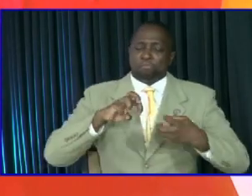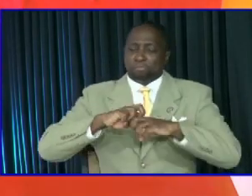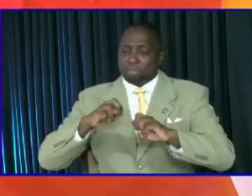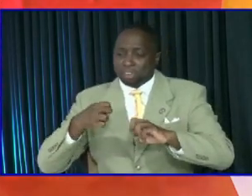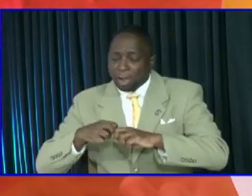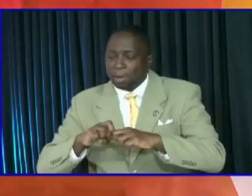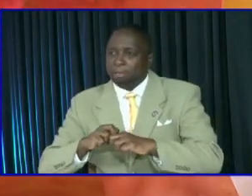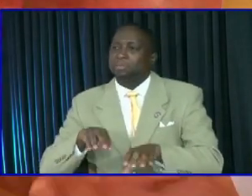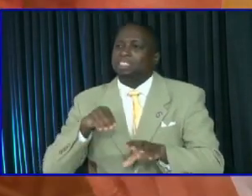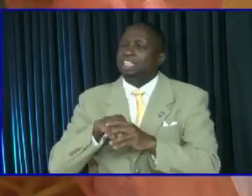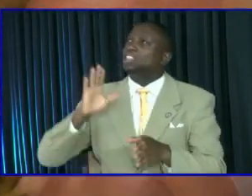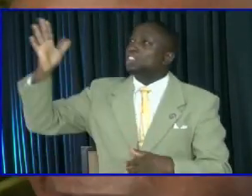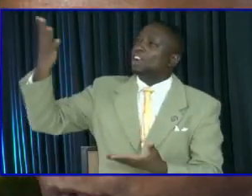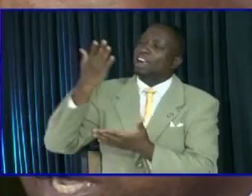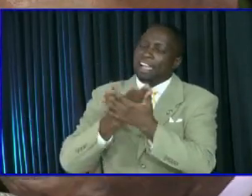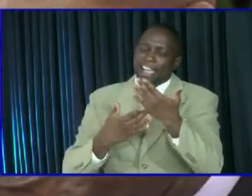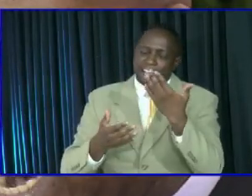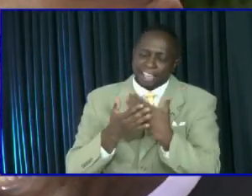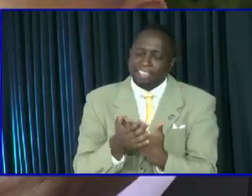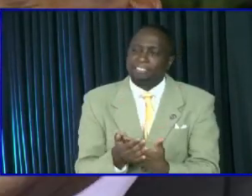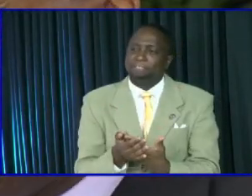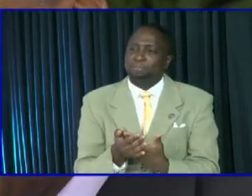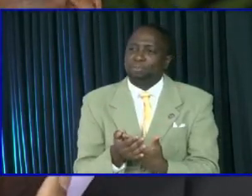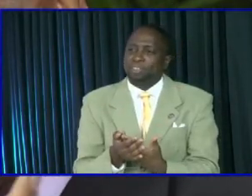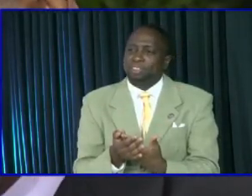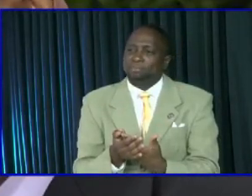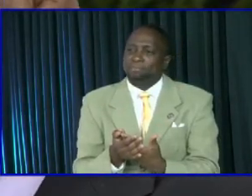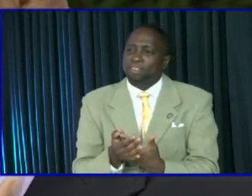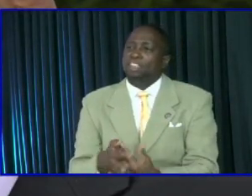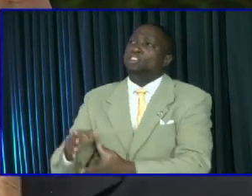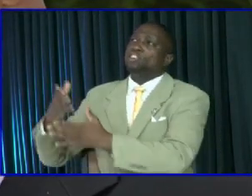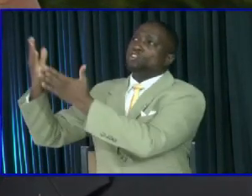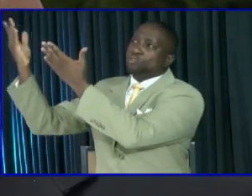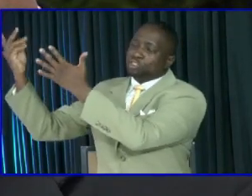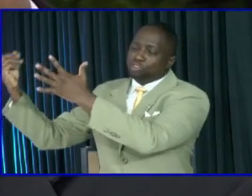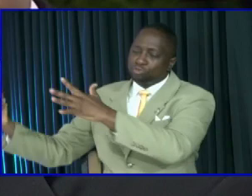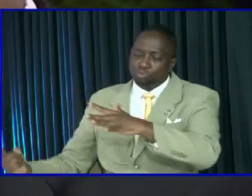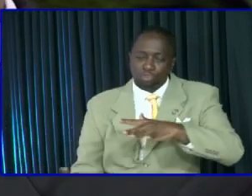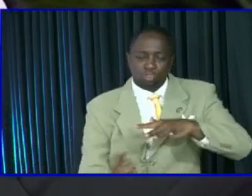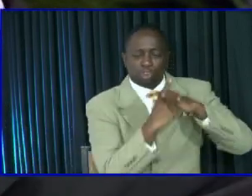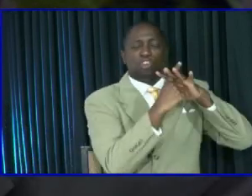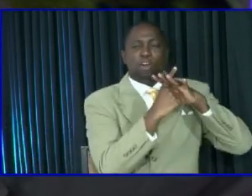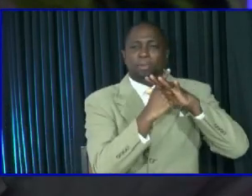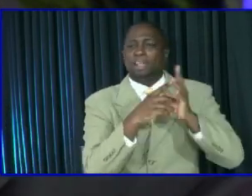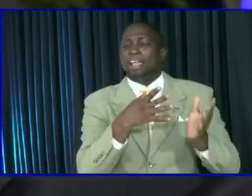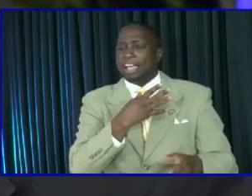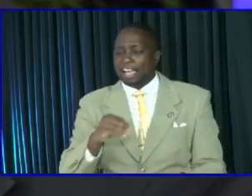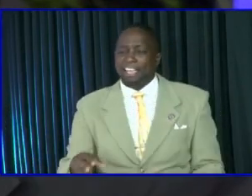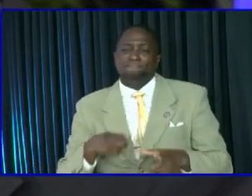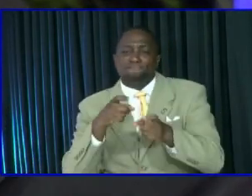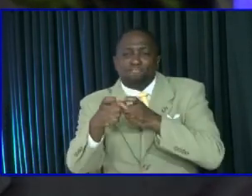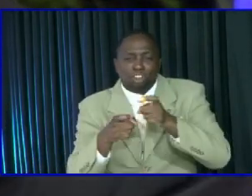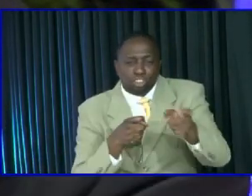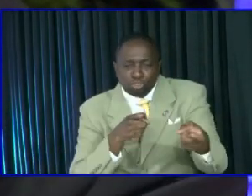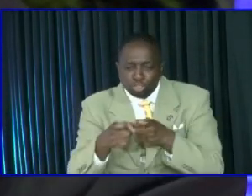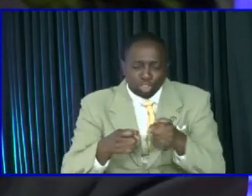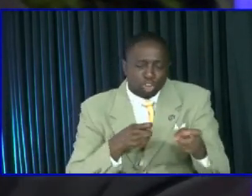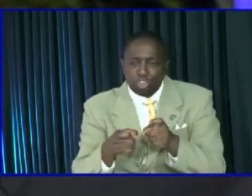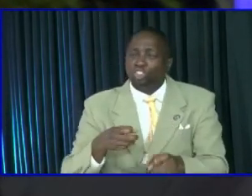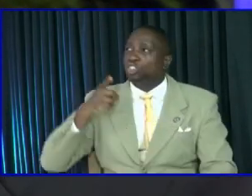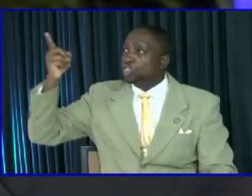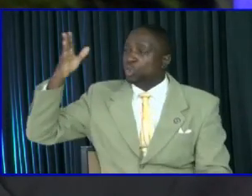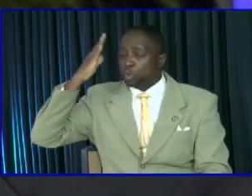hand. Disappoint them not, we pray. Right in, King Jesus. Take full control. You know